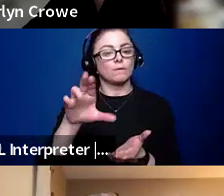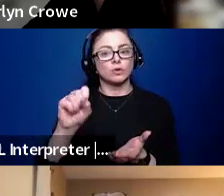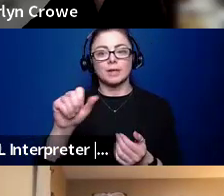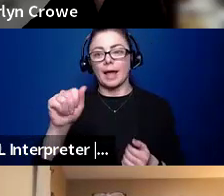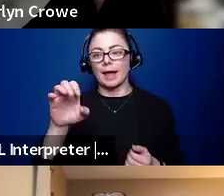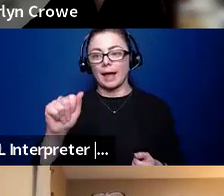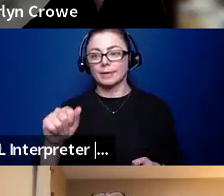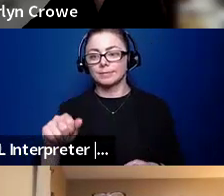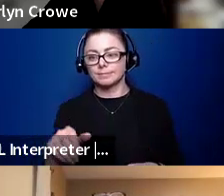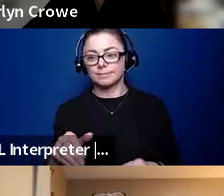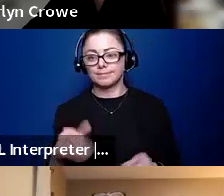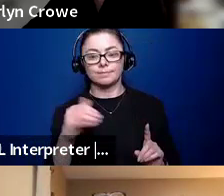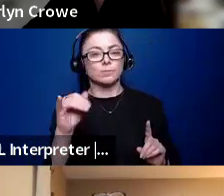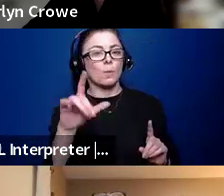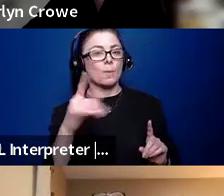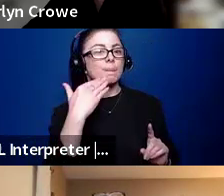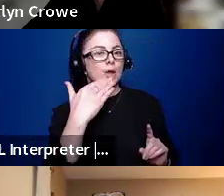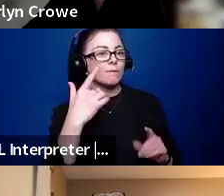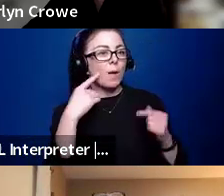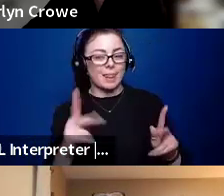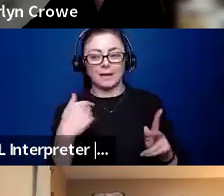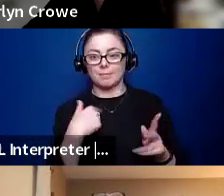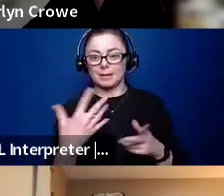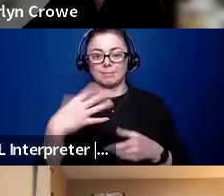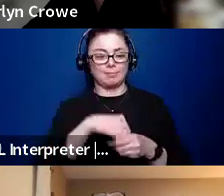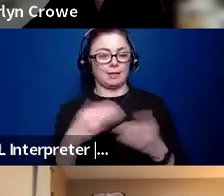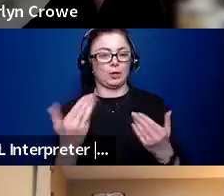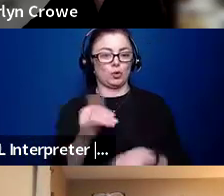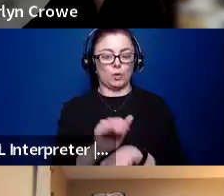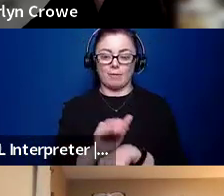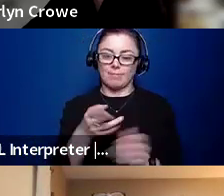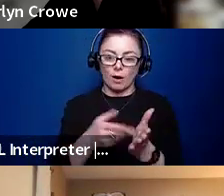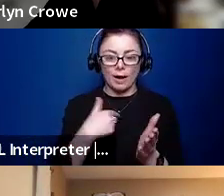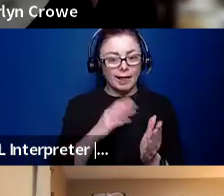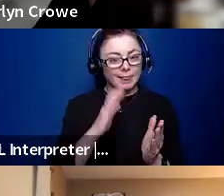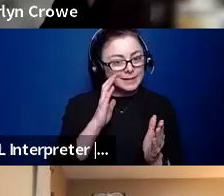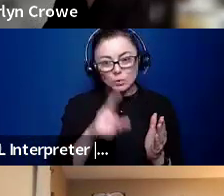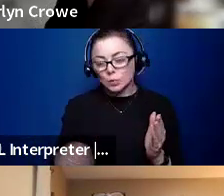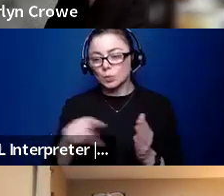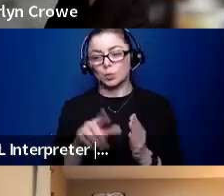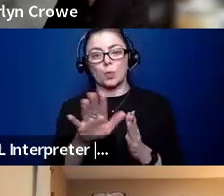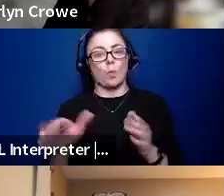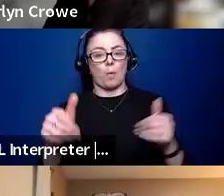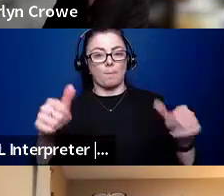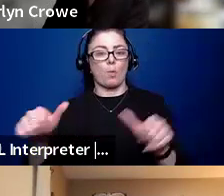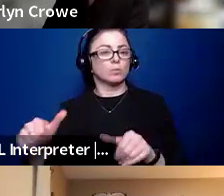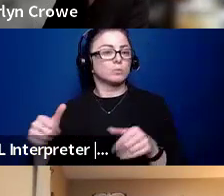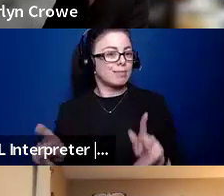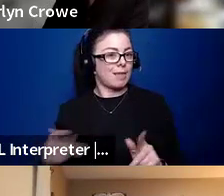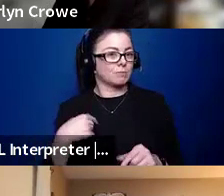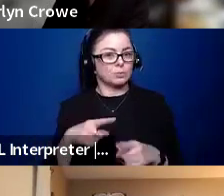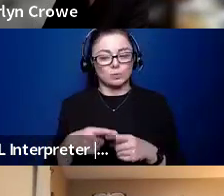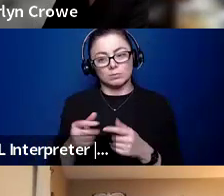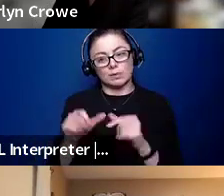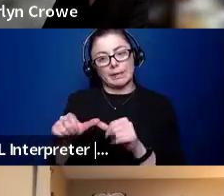Thank you. Thank you for letting me be here tonight. Honestly, listening to all of you, the posts that you've done allows me to keep doing what